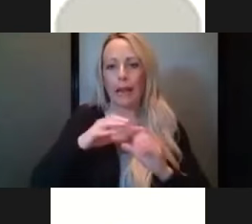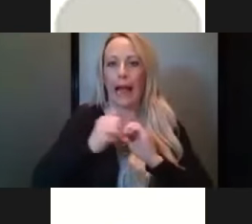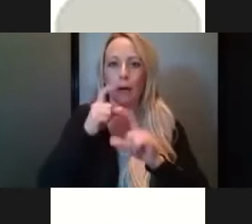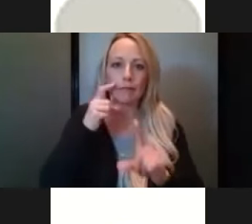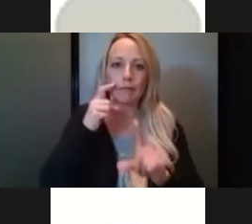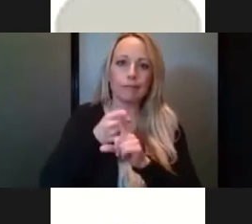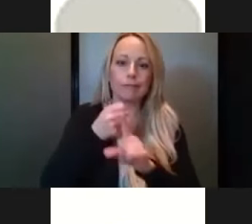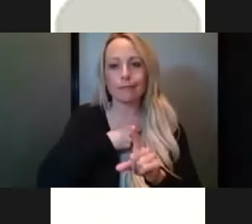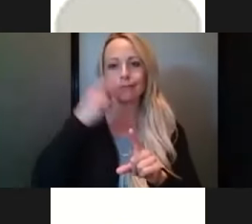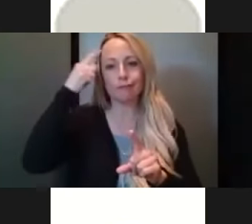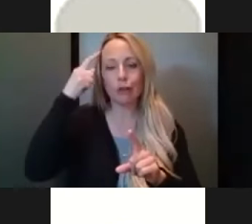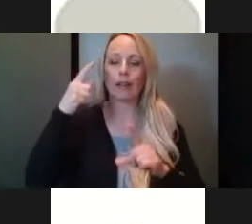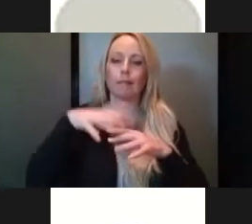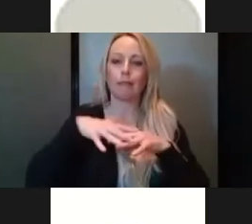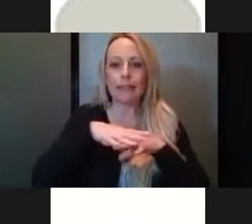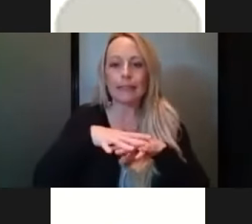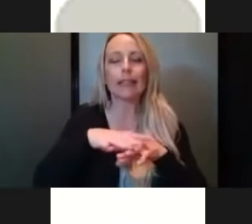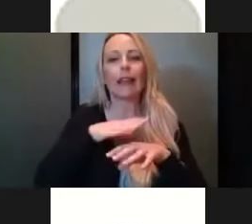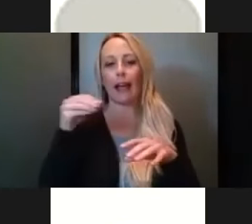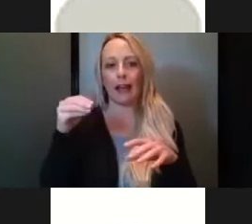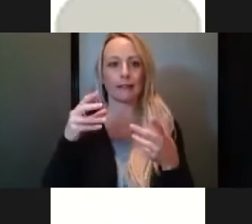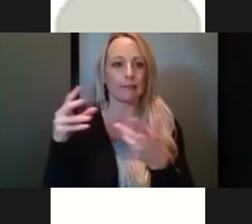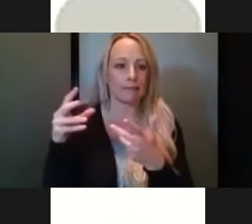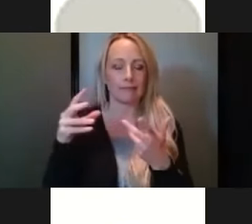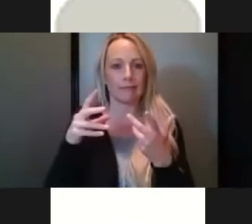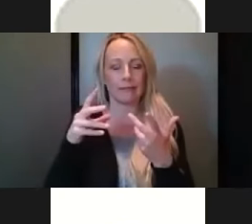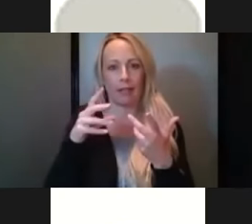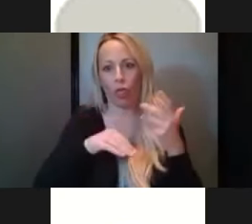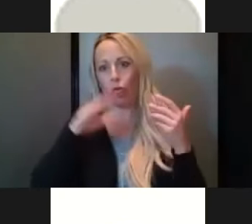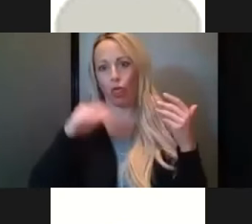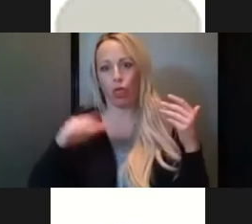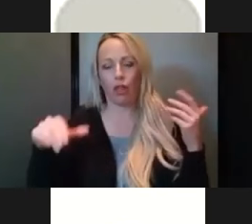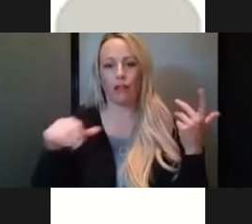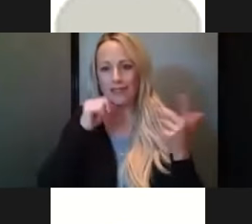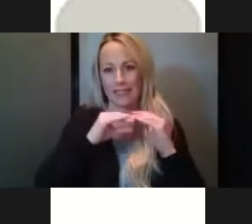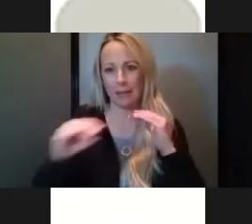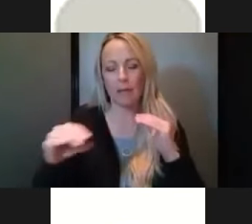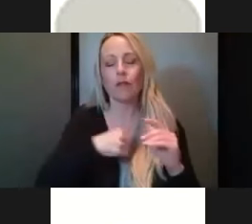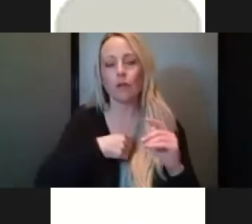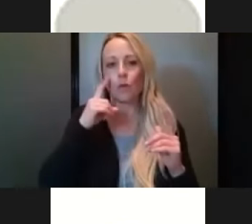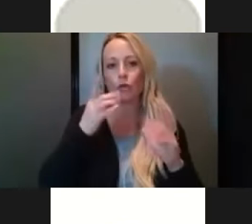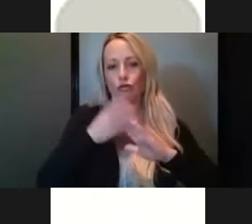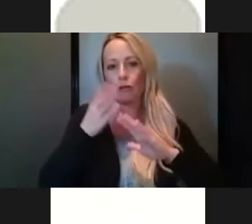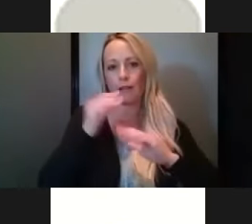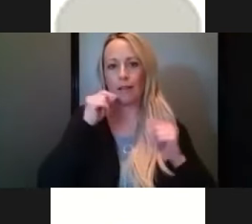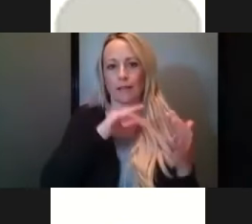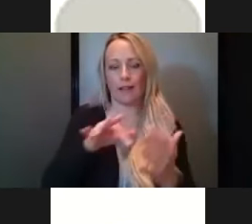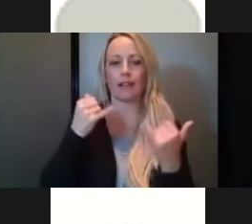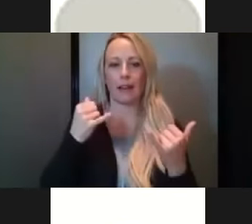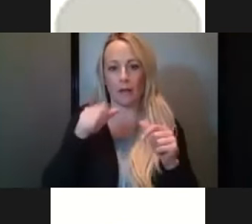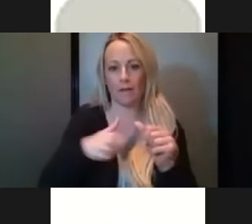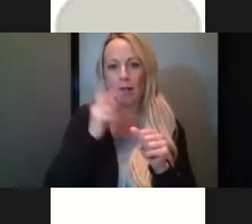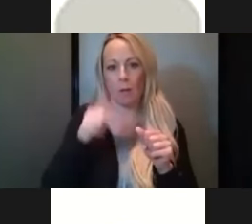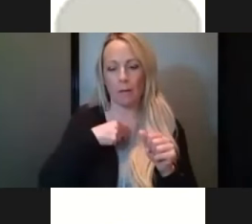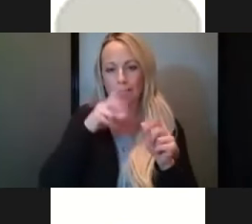brain plasticity, because our learning environments right now are so unstable. We're running this study right now, the follow-up, and we're looking at a lot of these factors